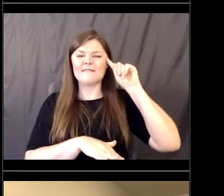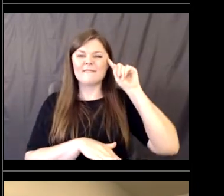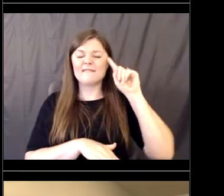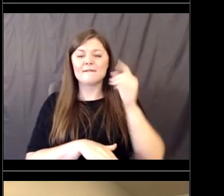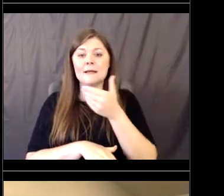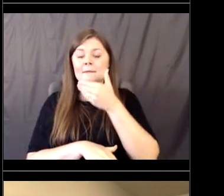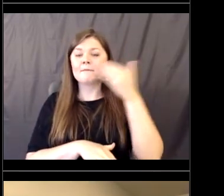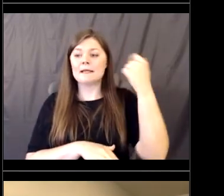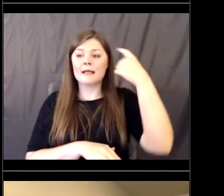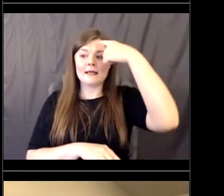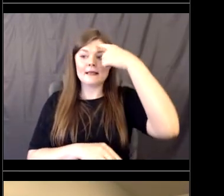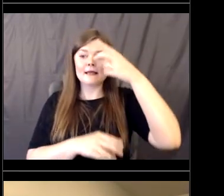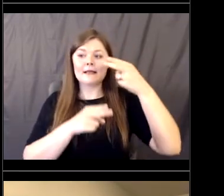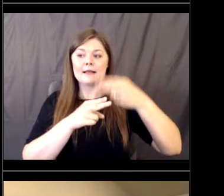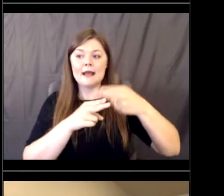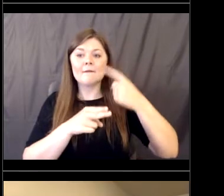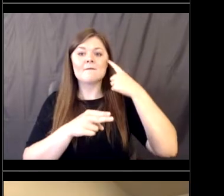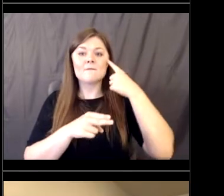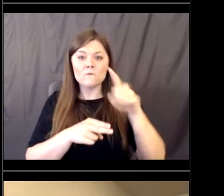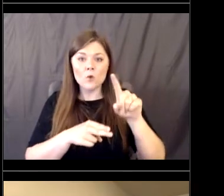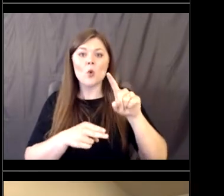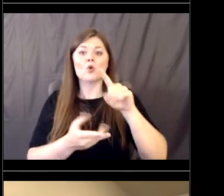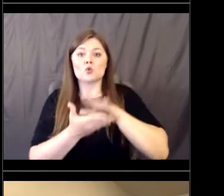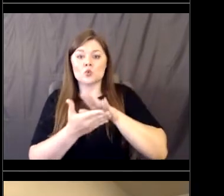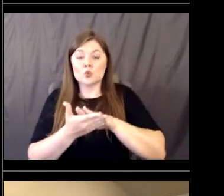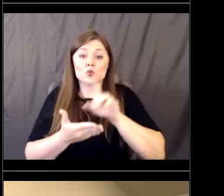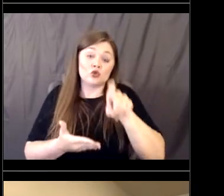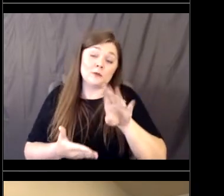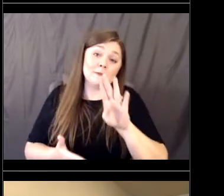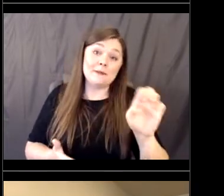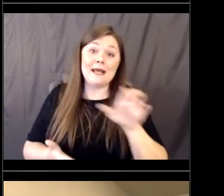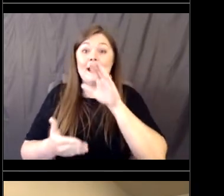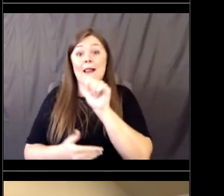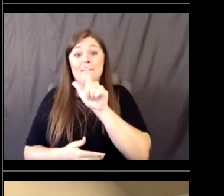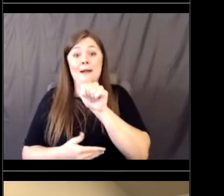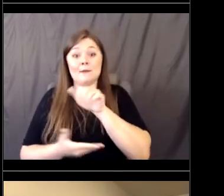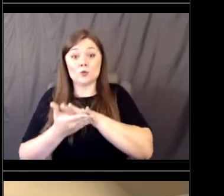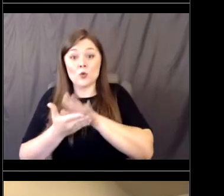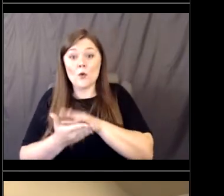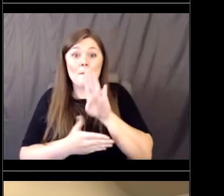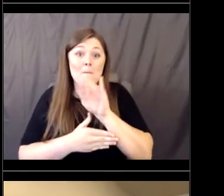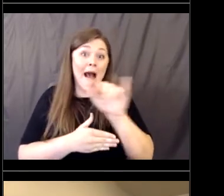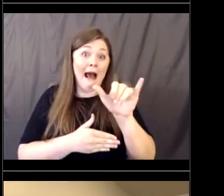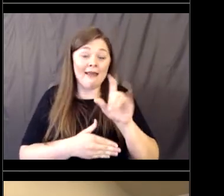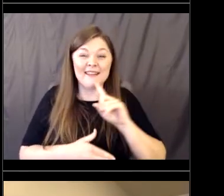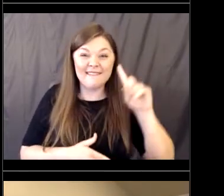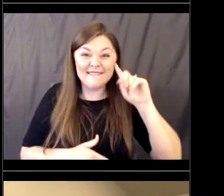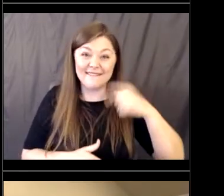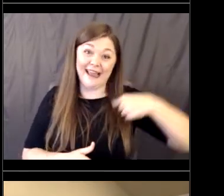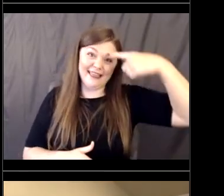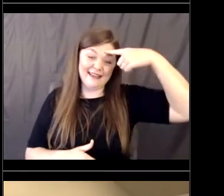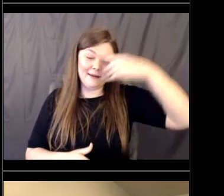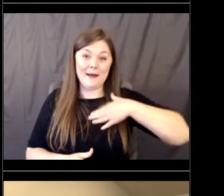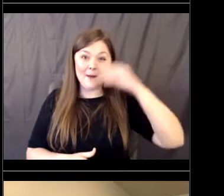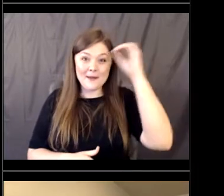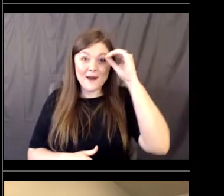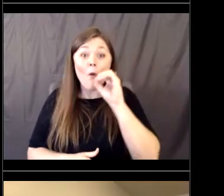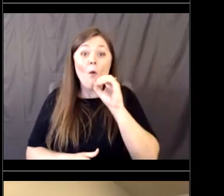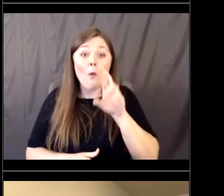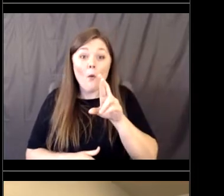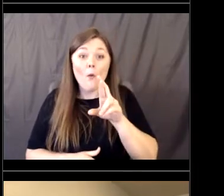think the names of these institutions actually should be Alabama School by the Deaf or of the Deaf,